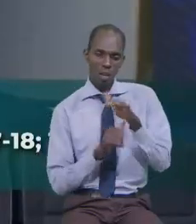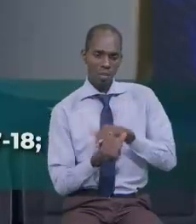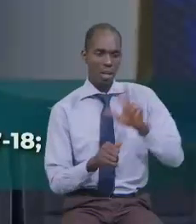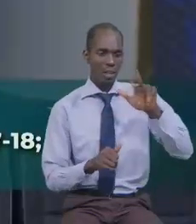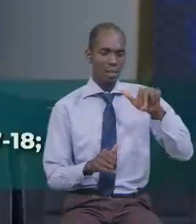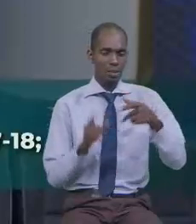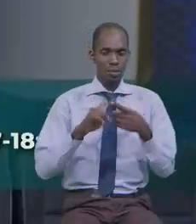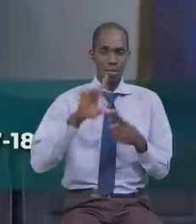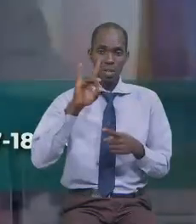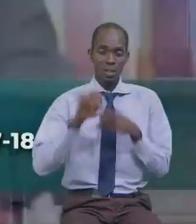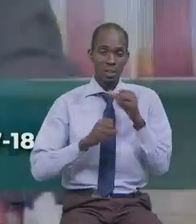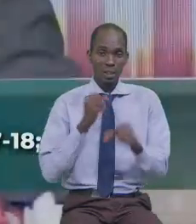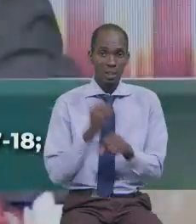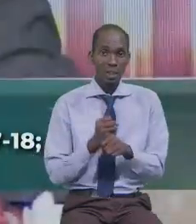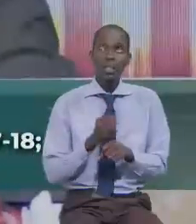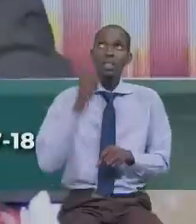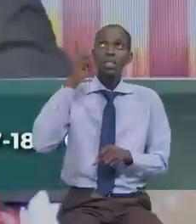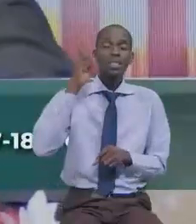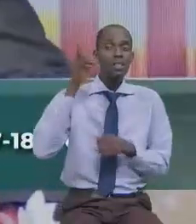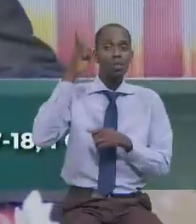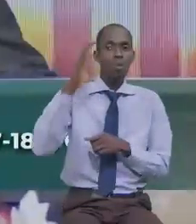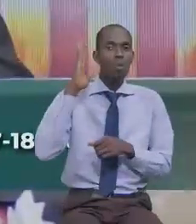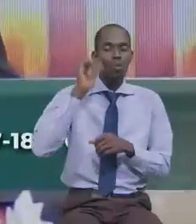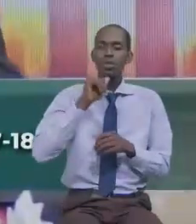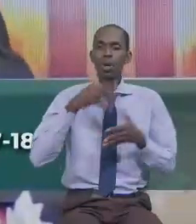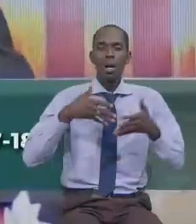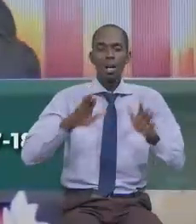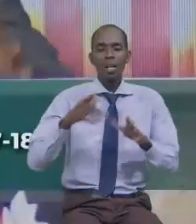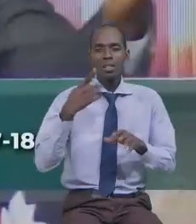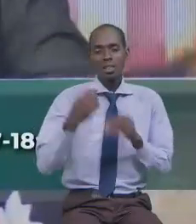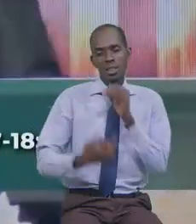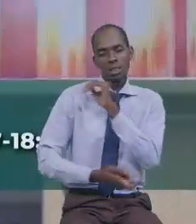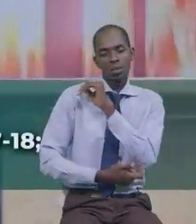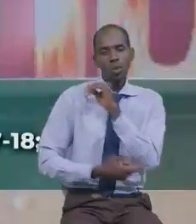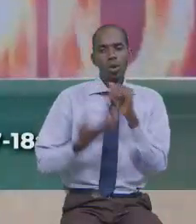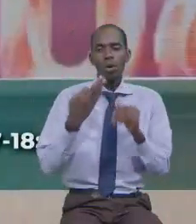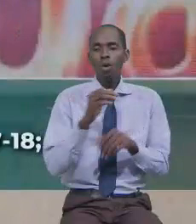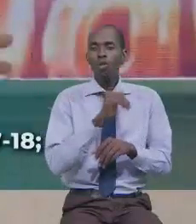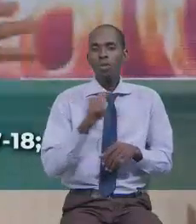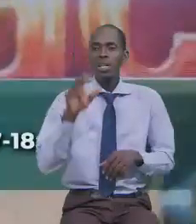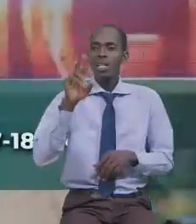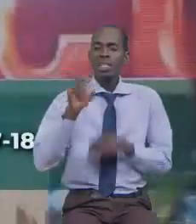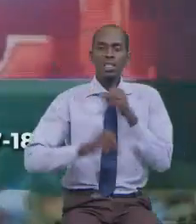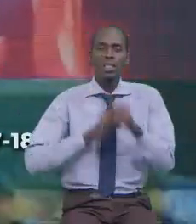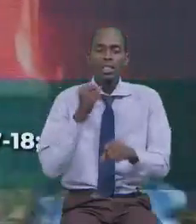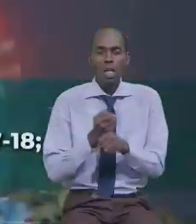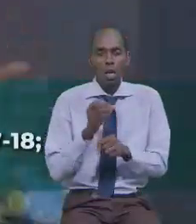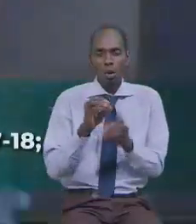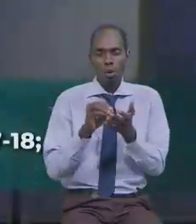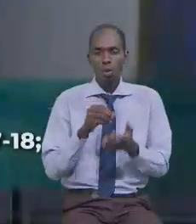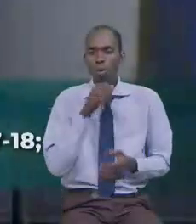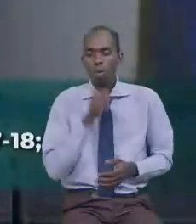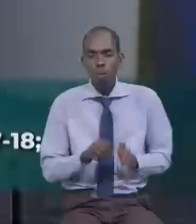that only somebody in his 30s, in the Christian life, is handling. What the Lord is